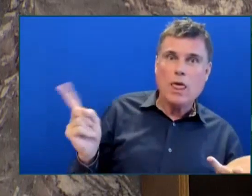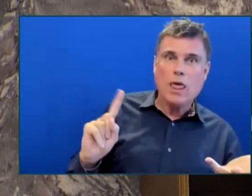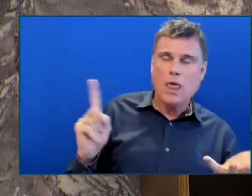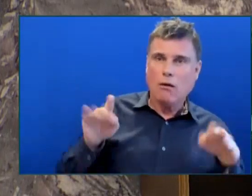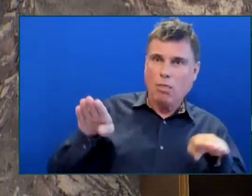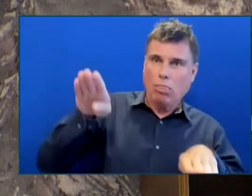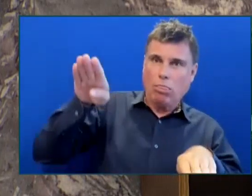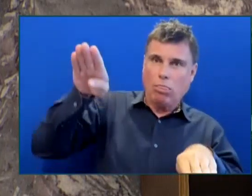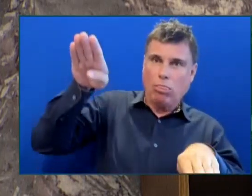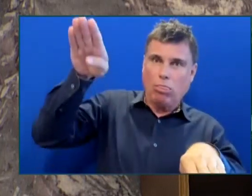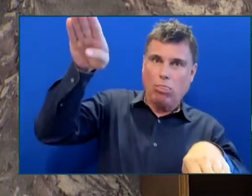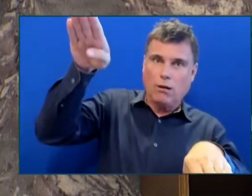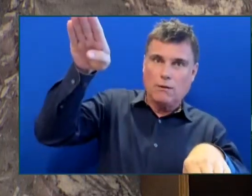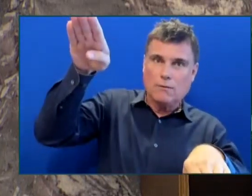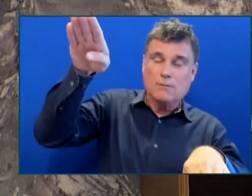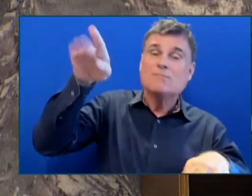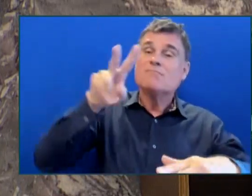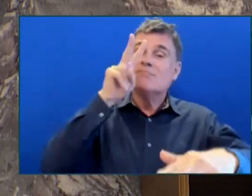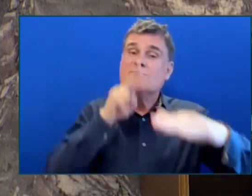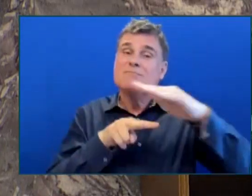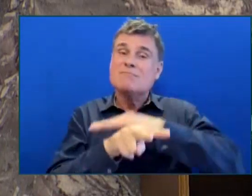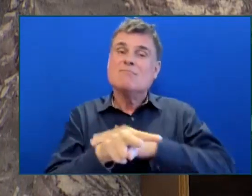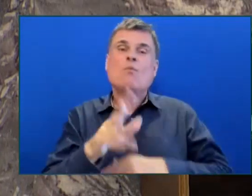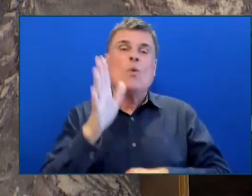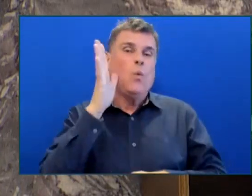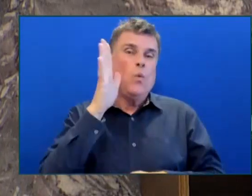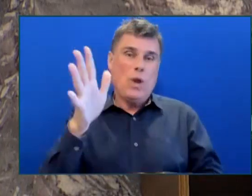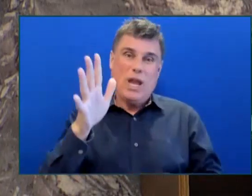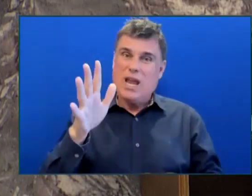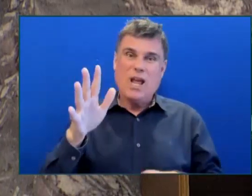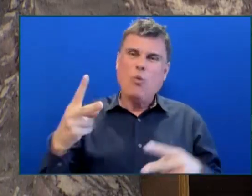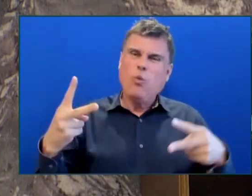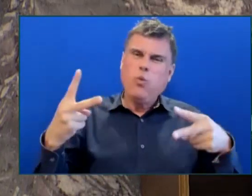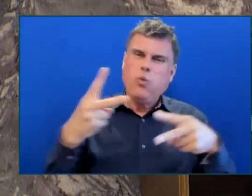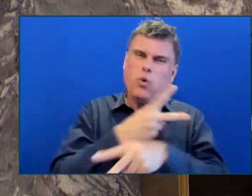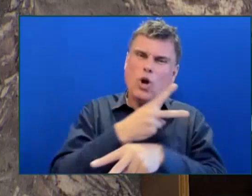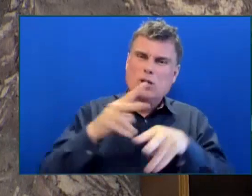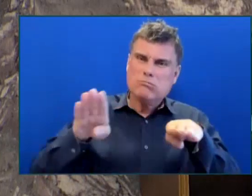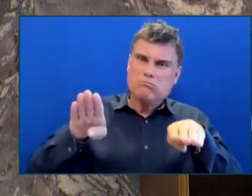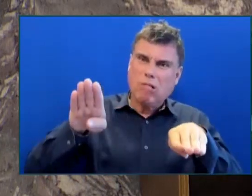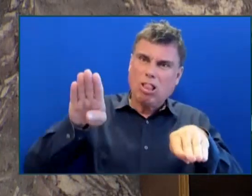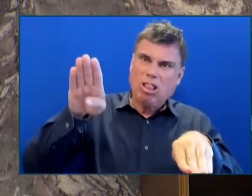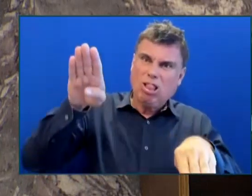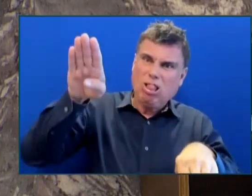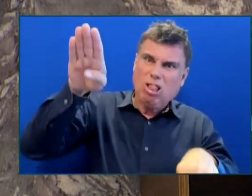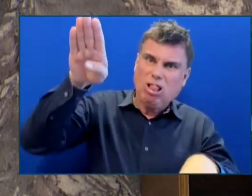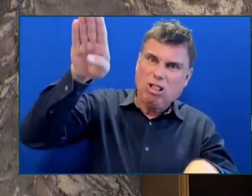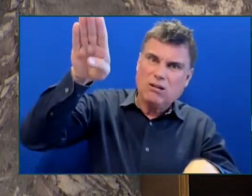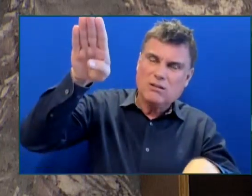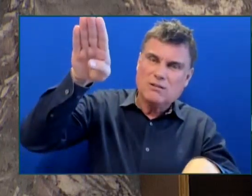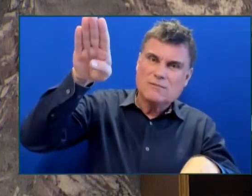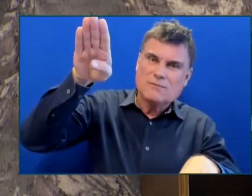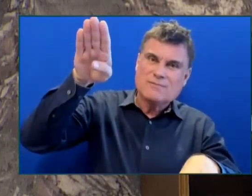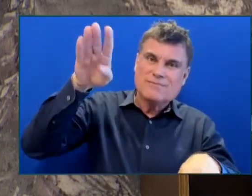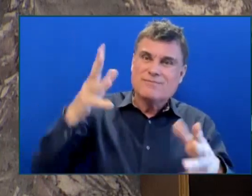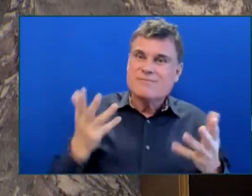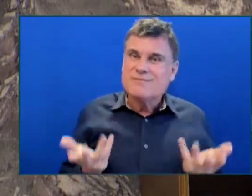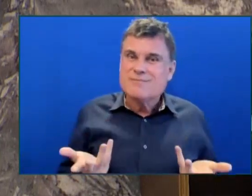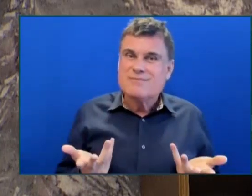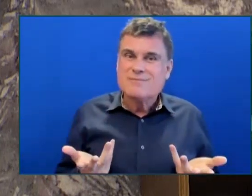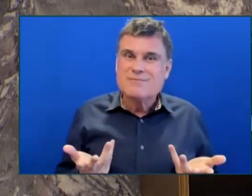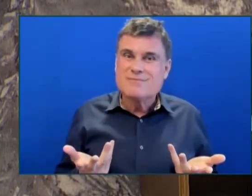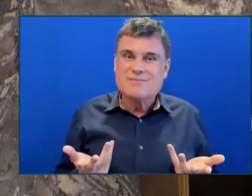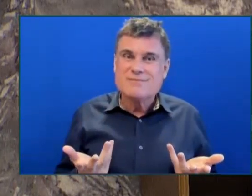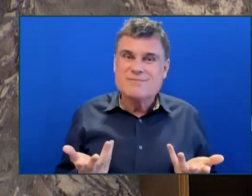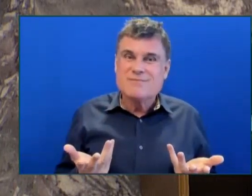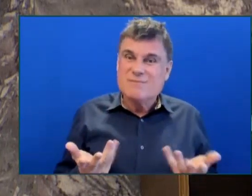quote. Things are getting worse, Mr. Speaker. They are not getting better. Homes for people, we hear the minister talk